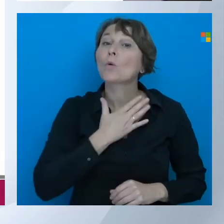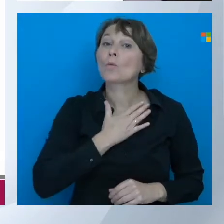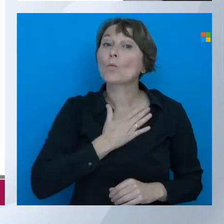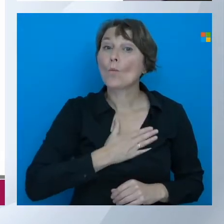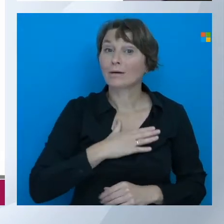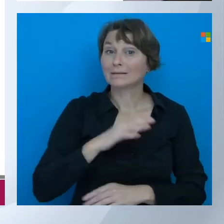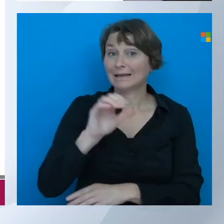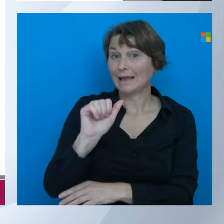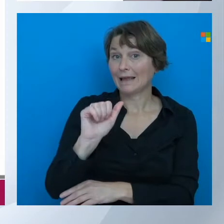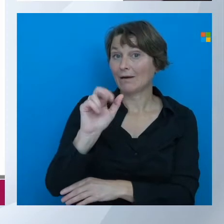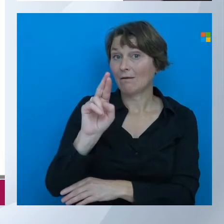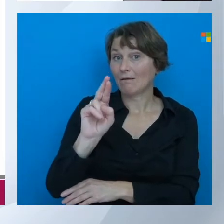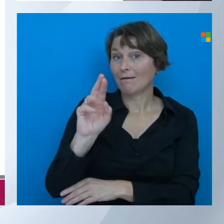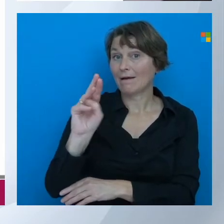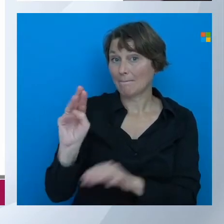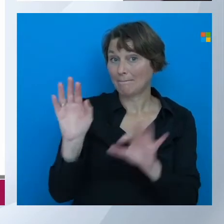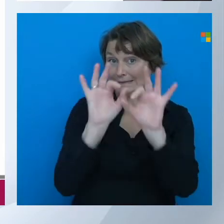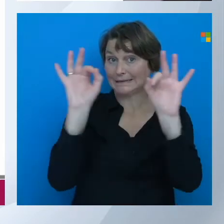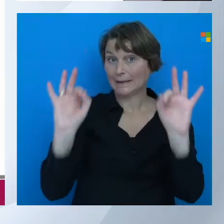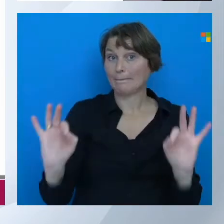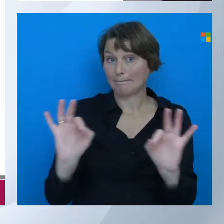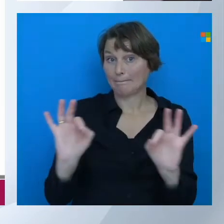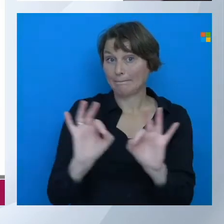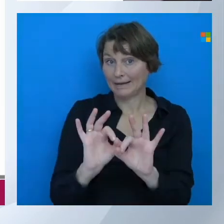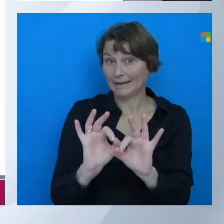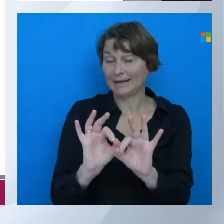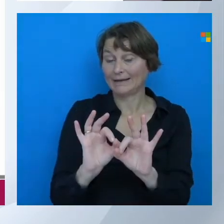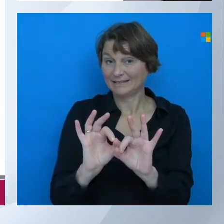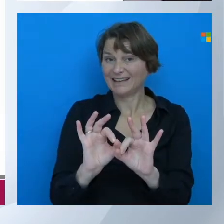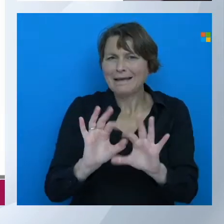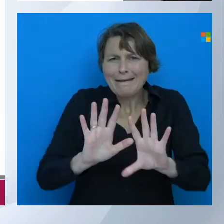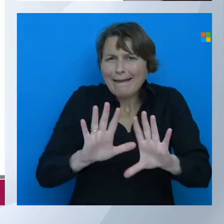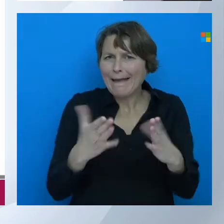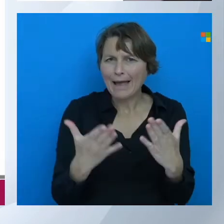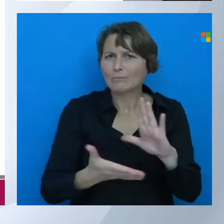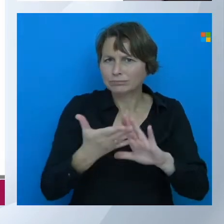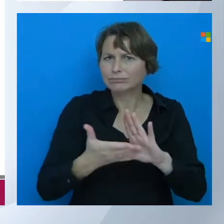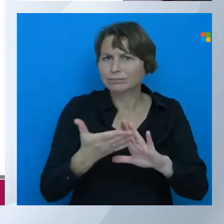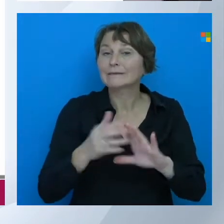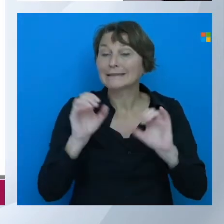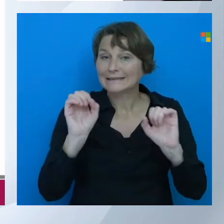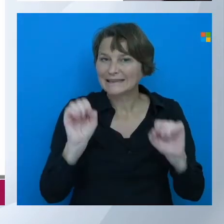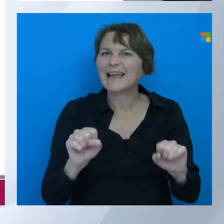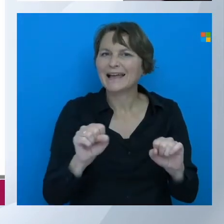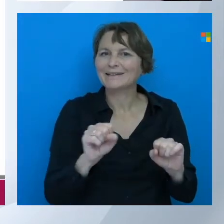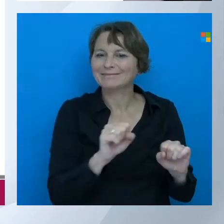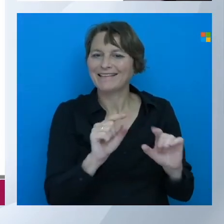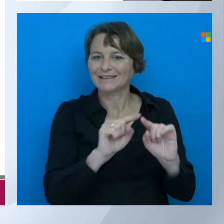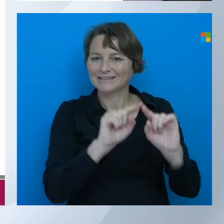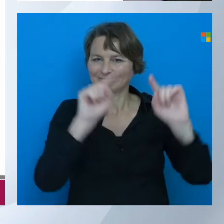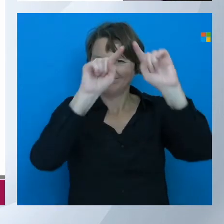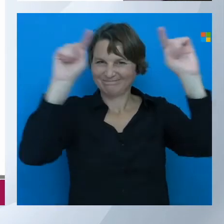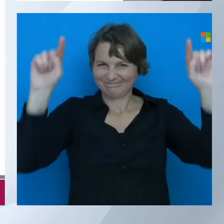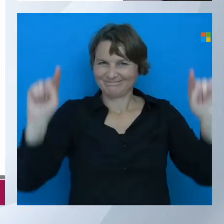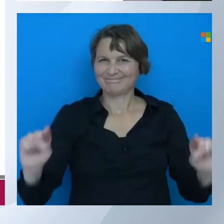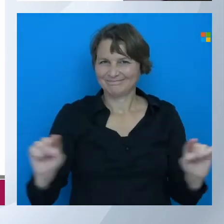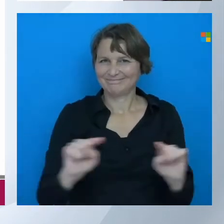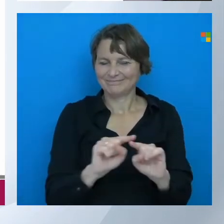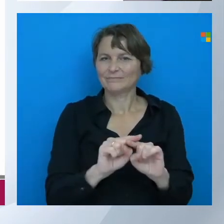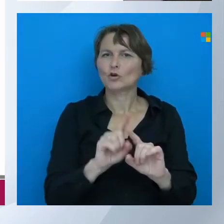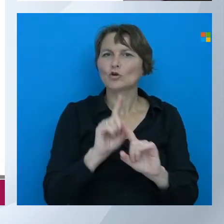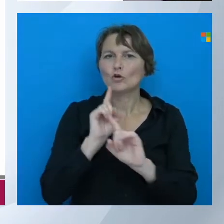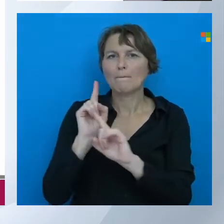template-based deployment, you can use the new AZ Resource Group Deployment commandlet. In my case, I didn't want